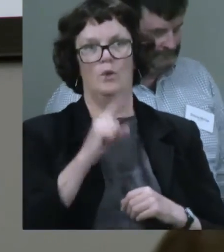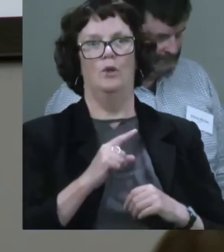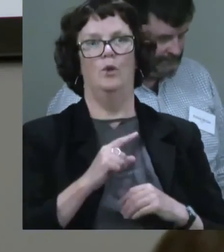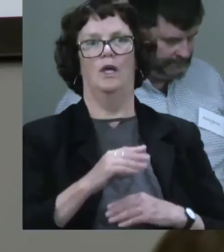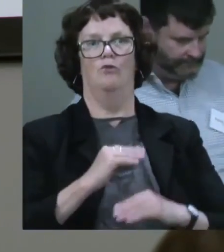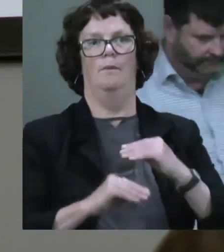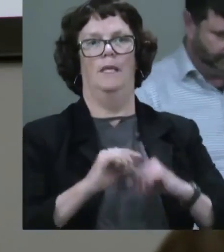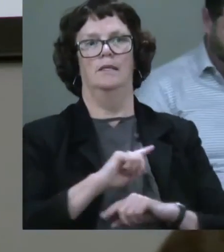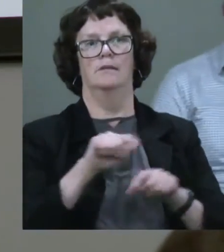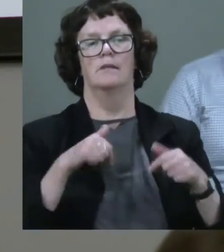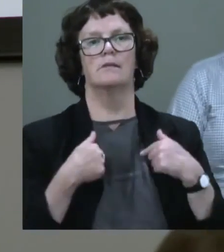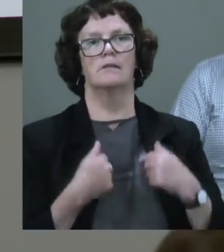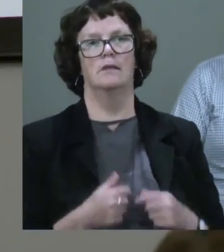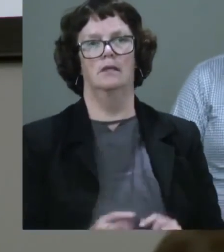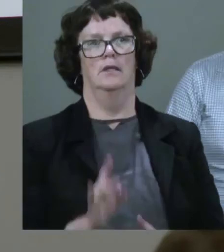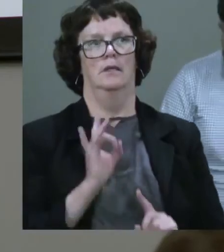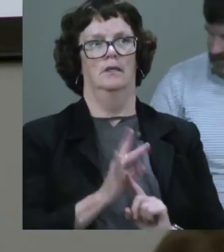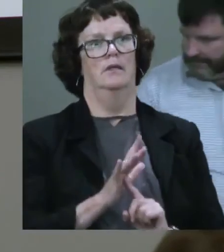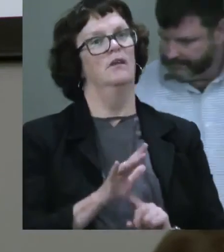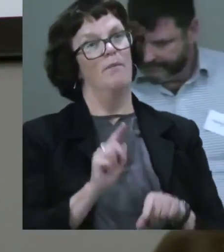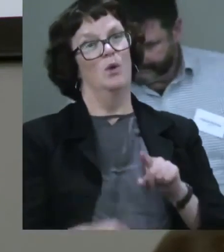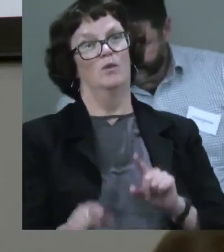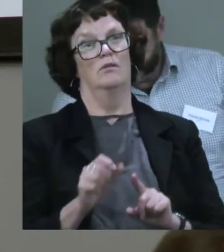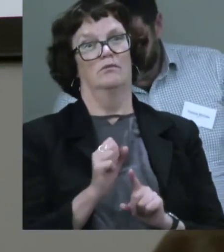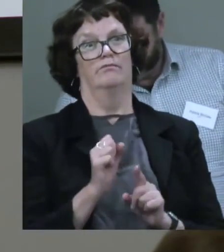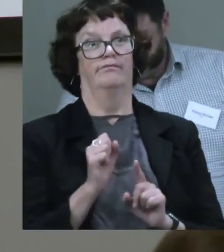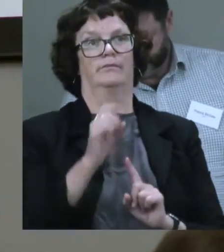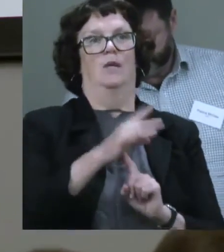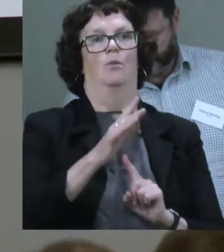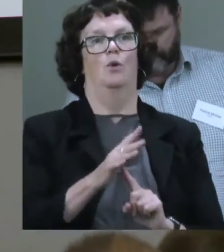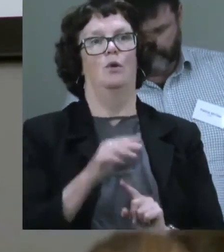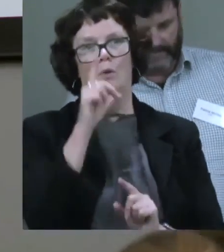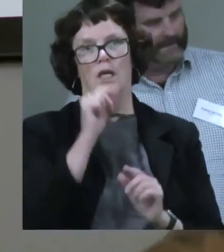disability community. That is probably the most vital thing that we can do.